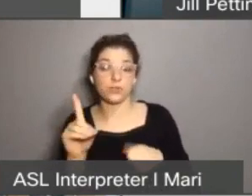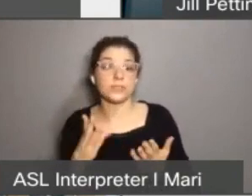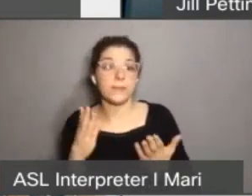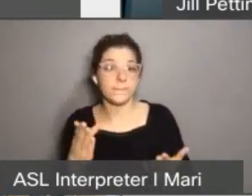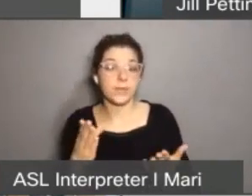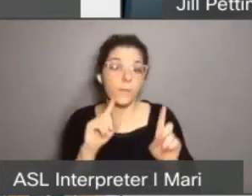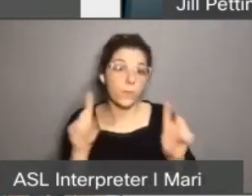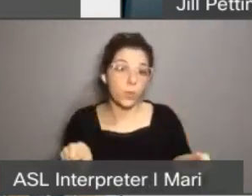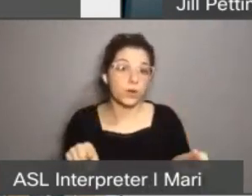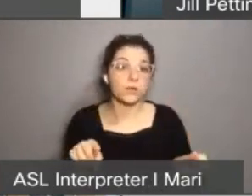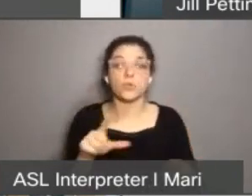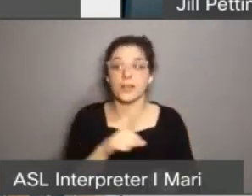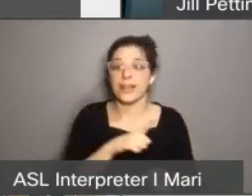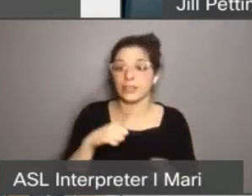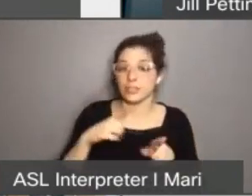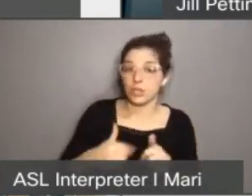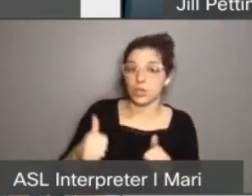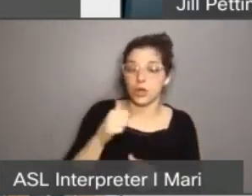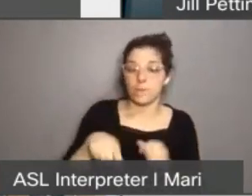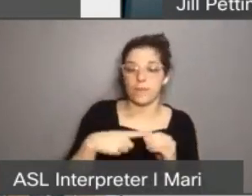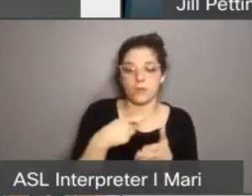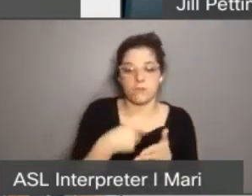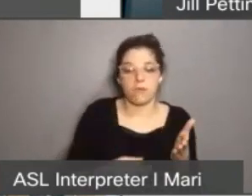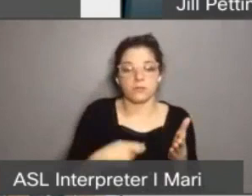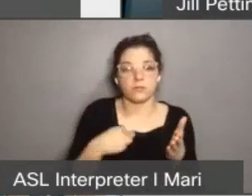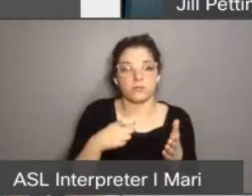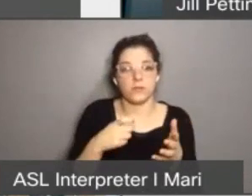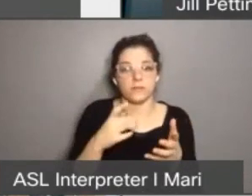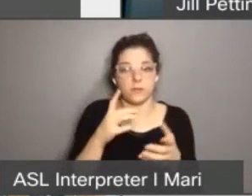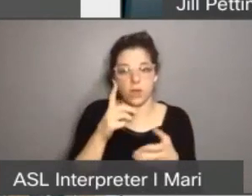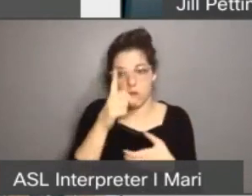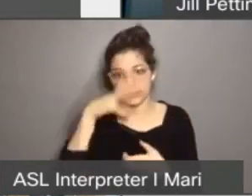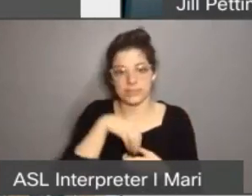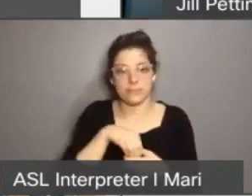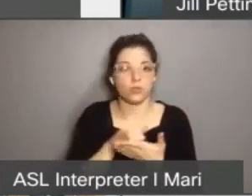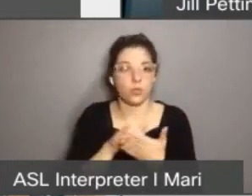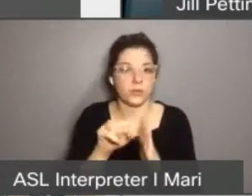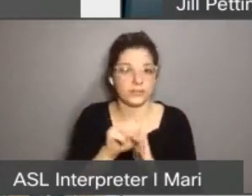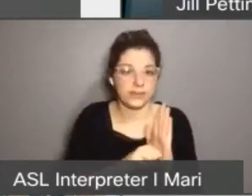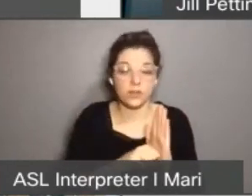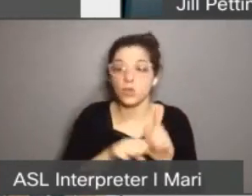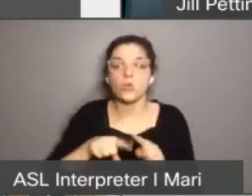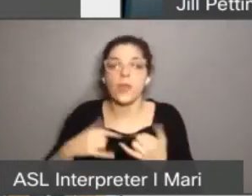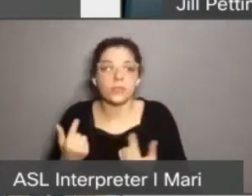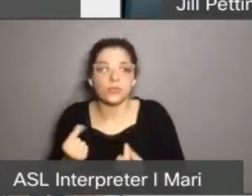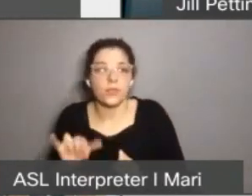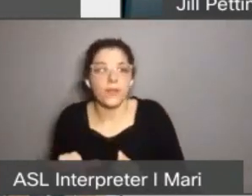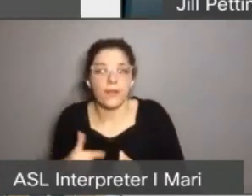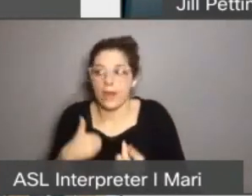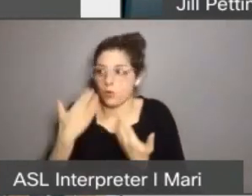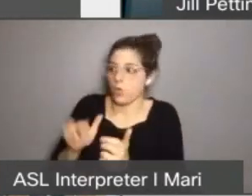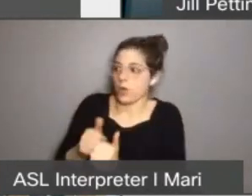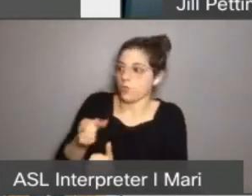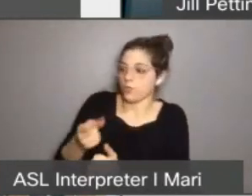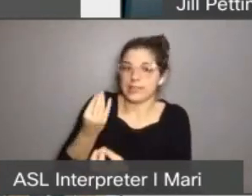a report to the legislature on the cost of autism in New York State. You cannot presently do that. I don't know how you can think